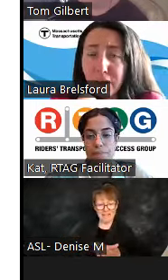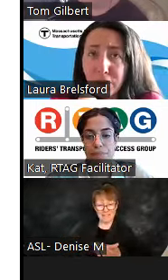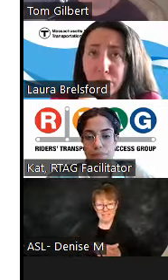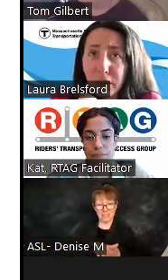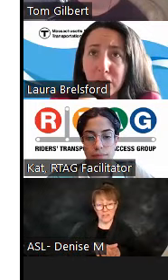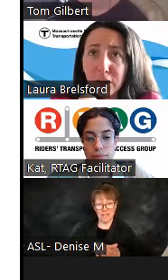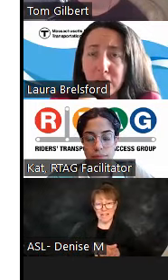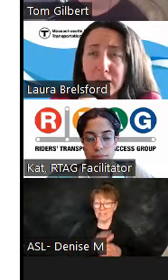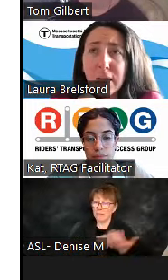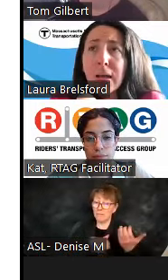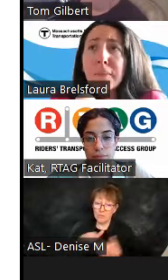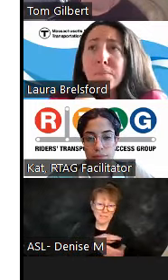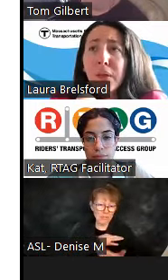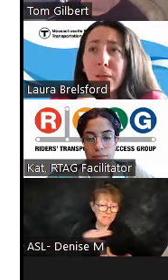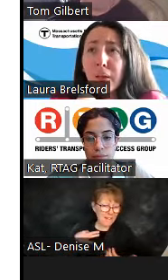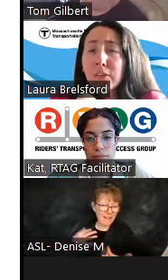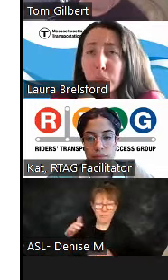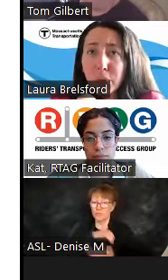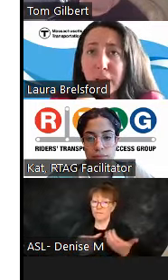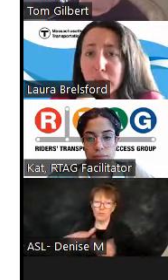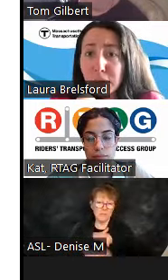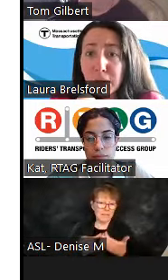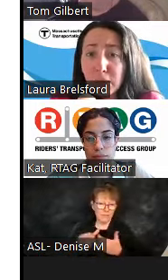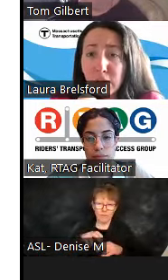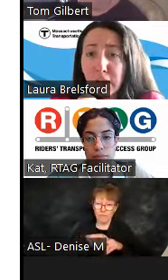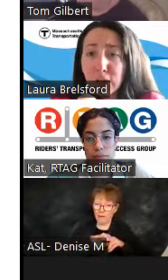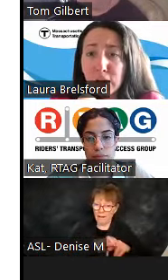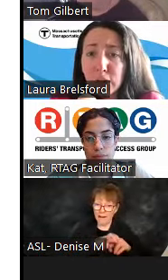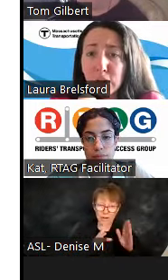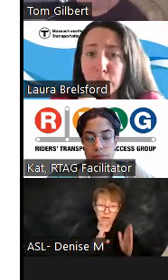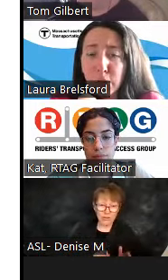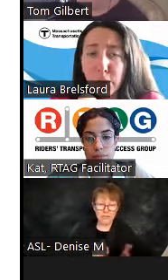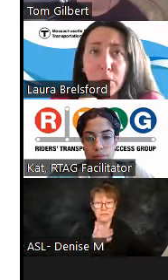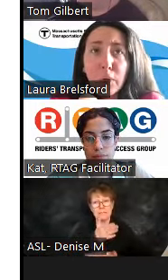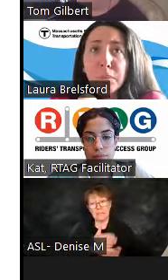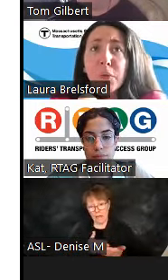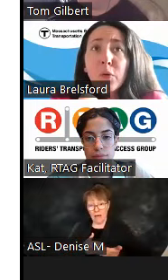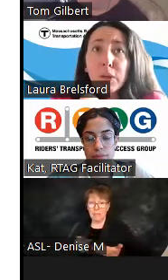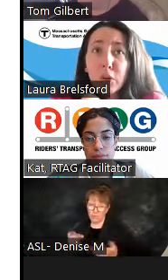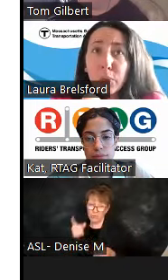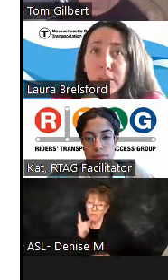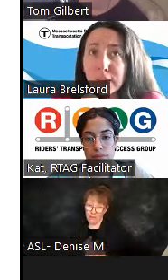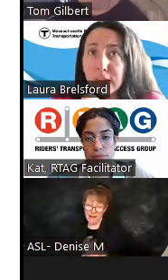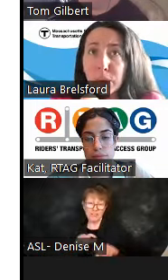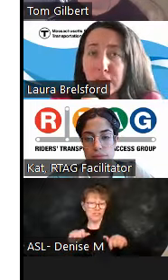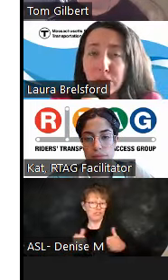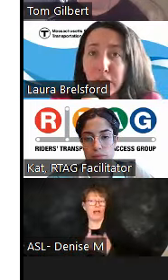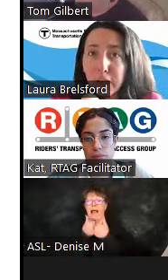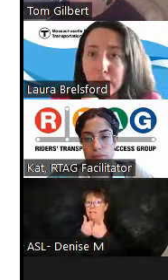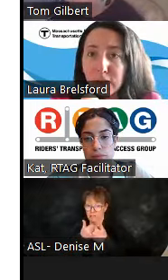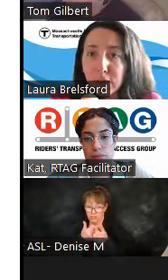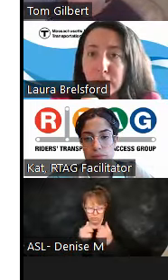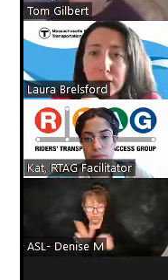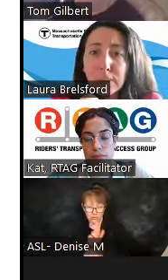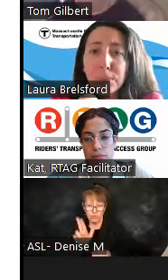staff and for riders. And then, as you're pointing out, some of them are challenging to use. So we know we need to figure